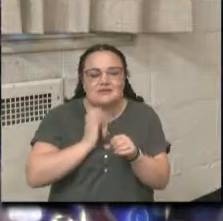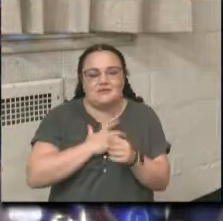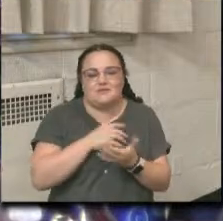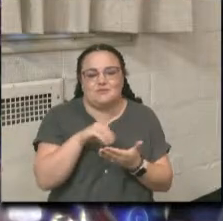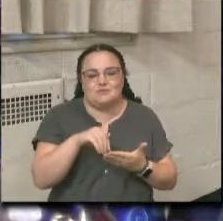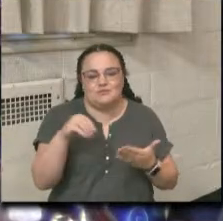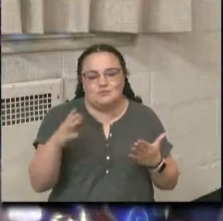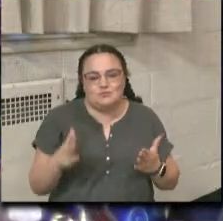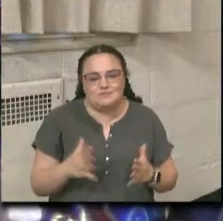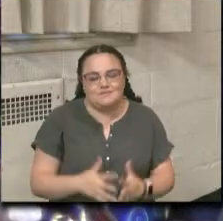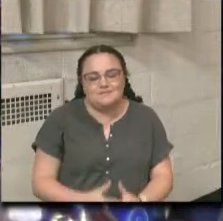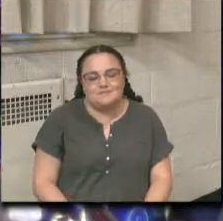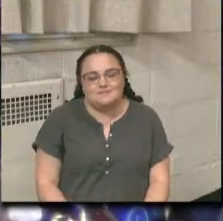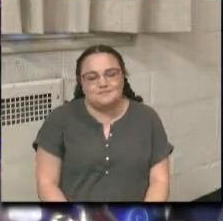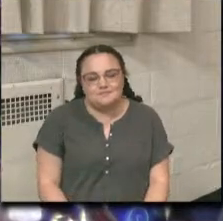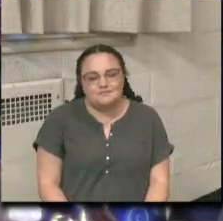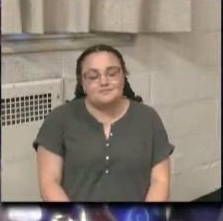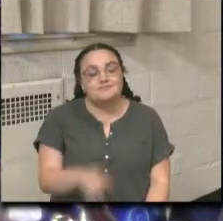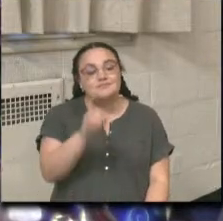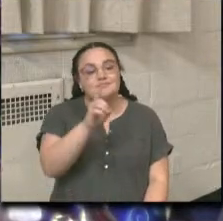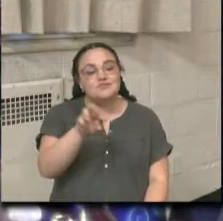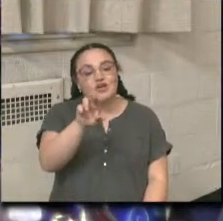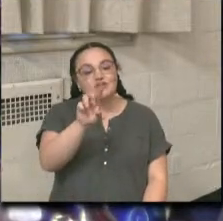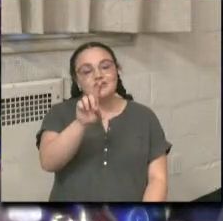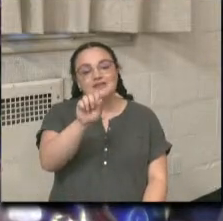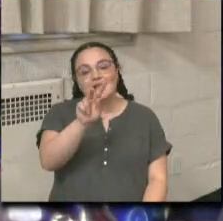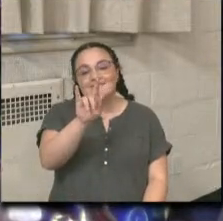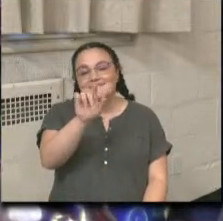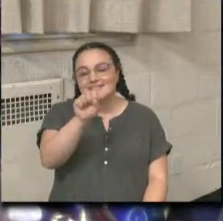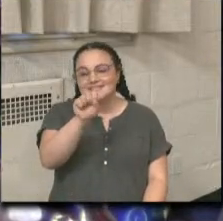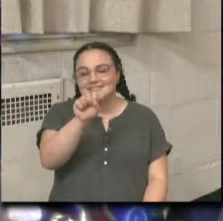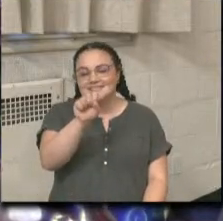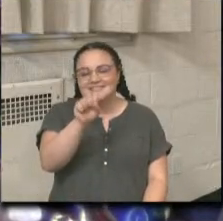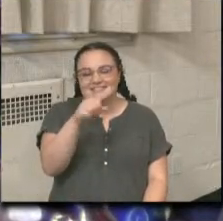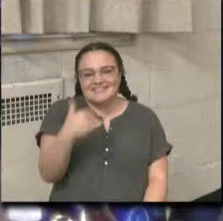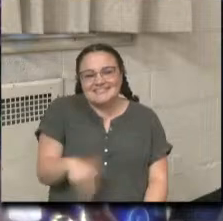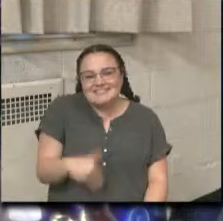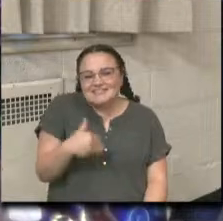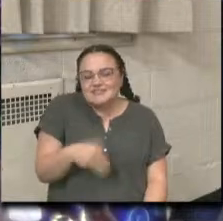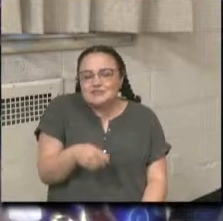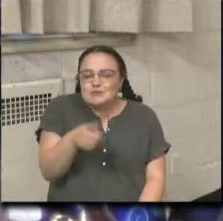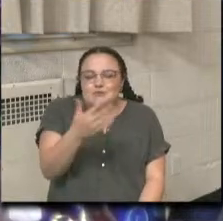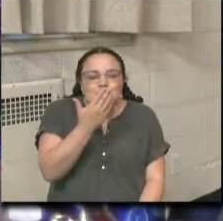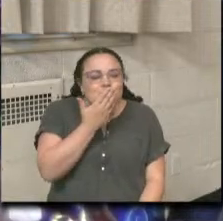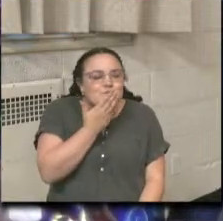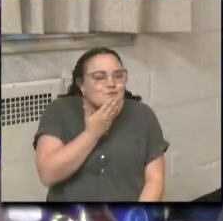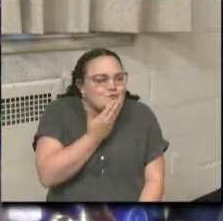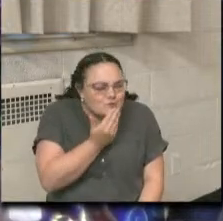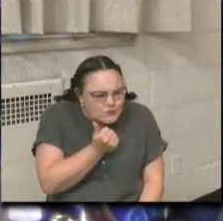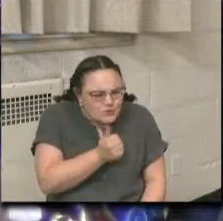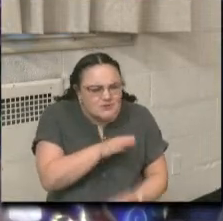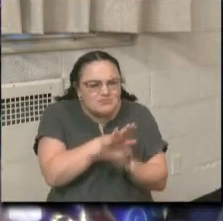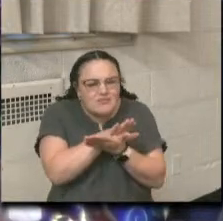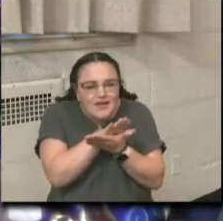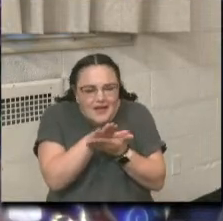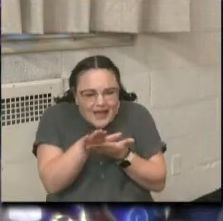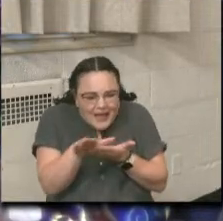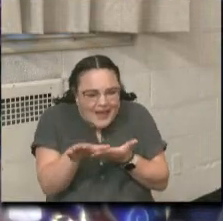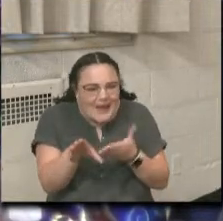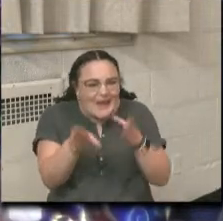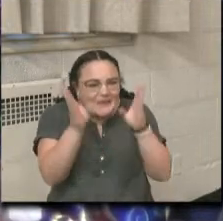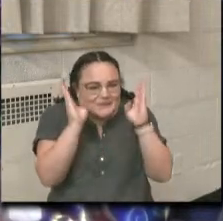scholars. Dr. Davis, you are such a sweet and kind, personable